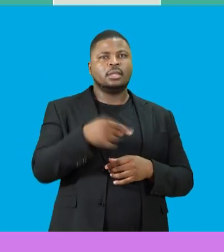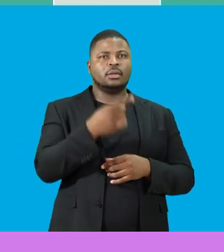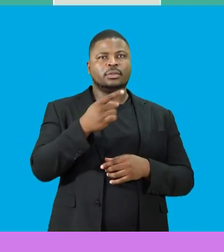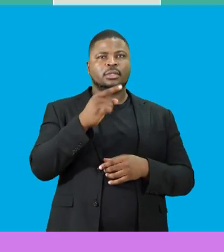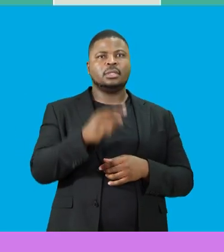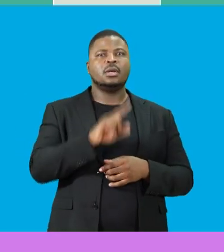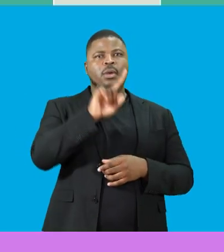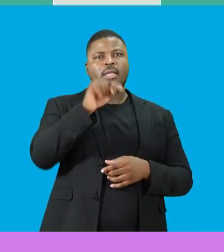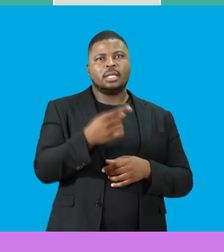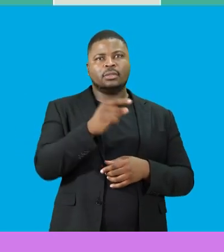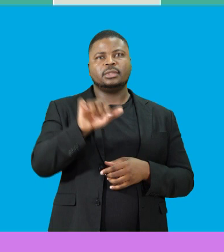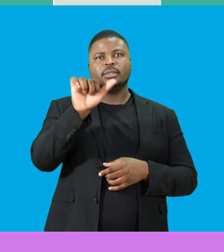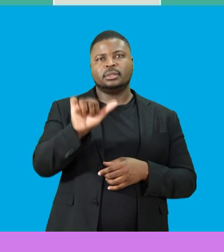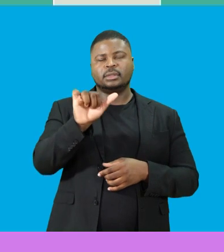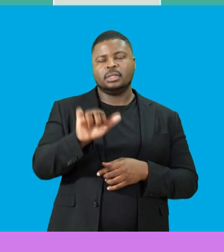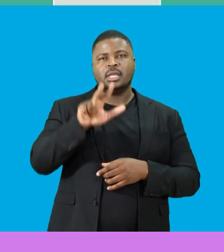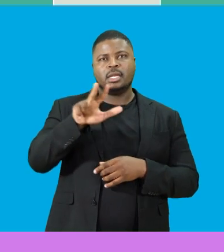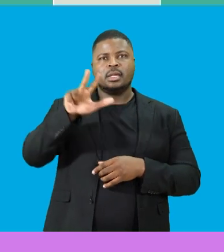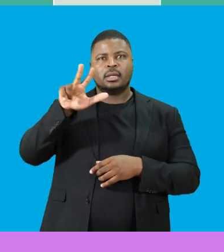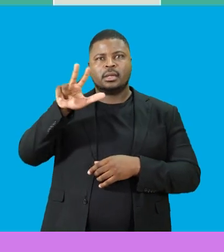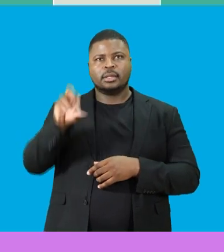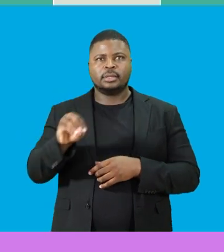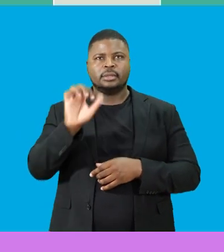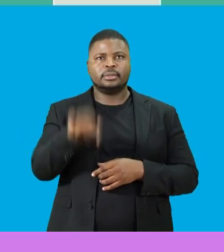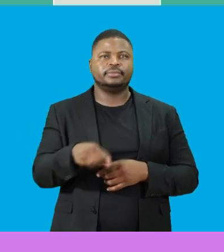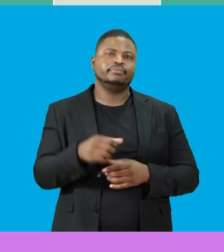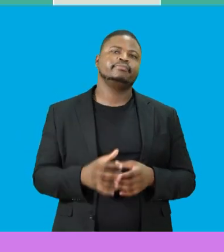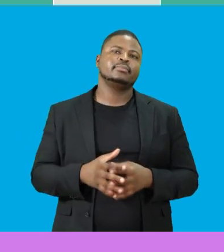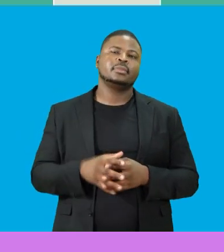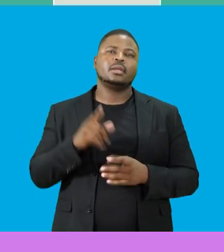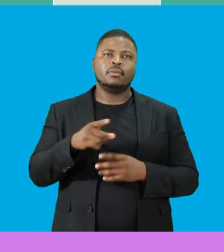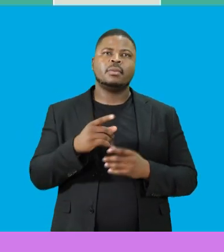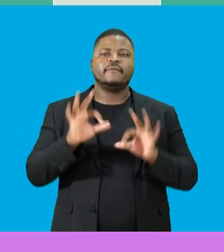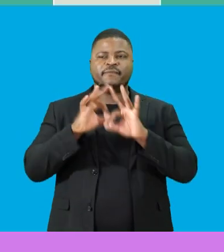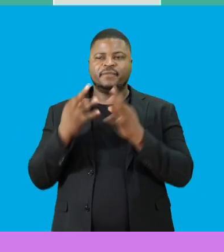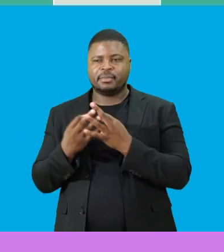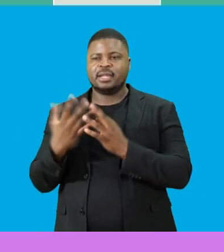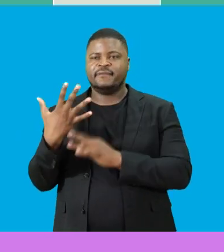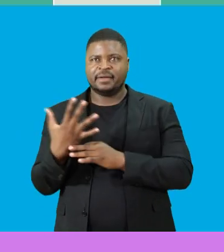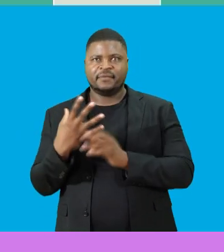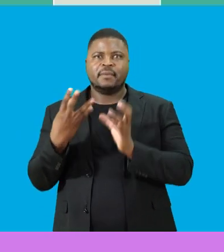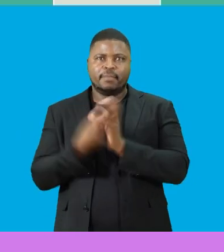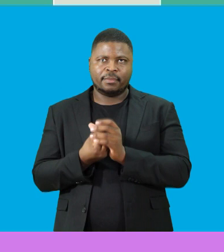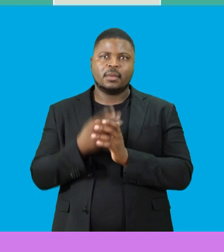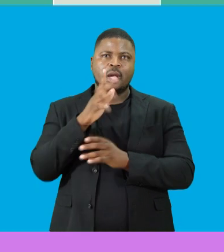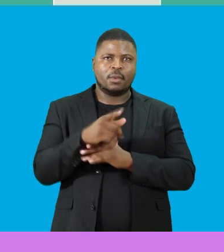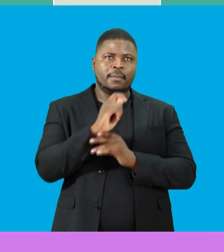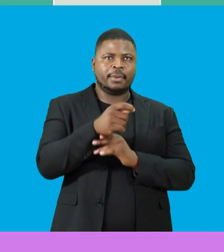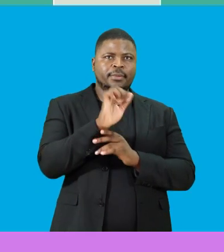1,680 rands. So this is what Mr. Mbele will pay for traveling from Johannesburg to Port Elizabeth with a family of 5.